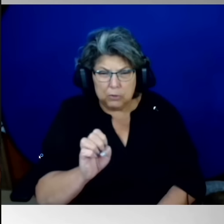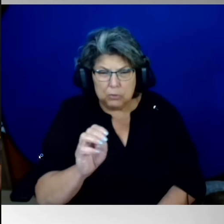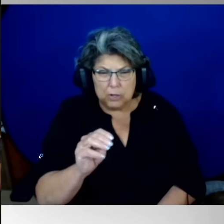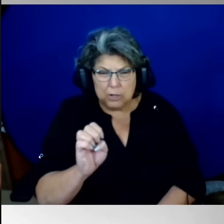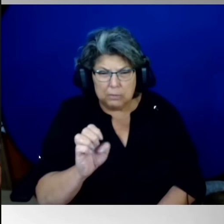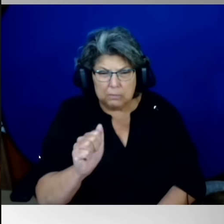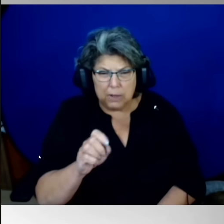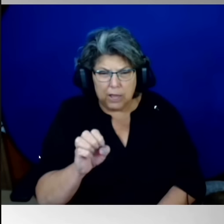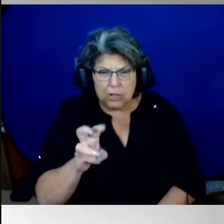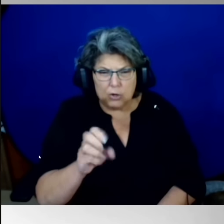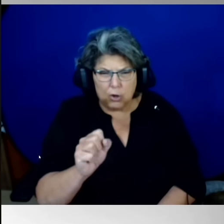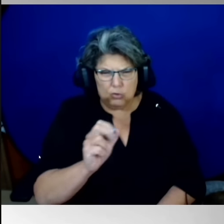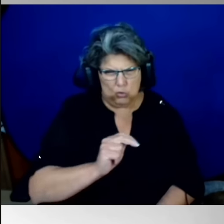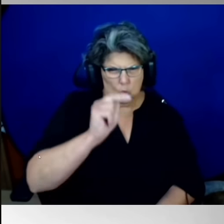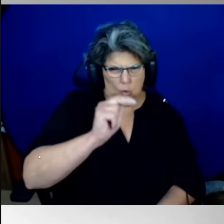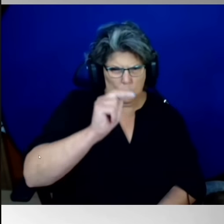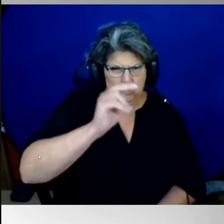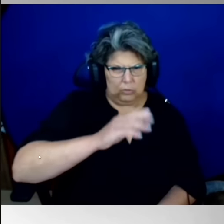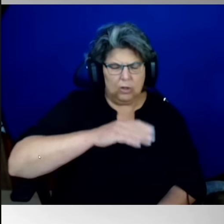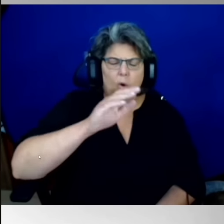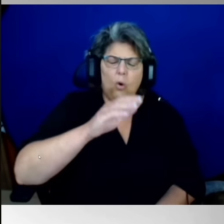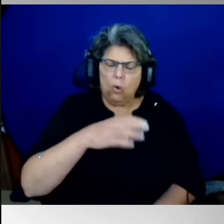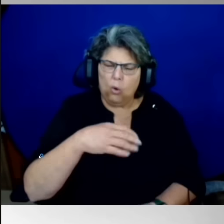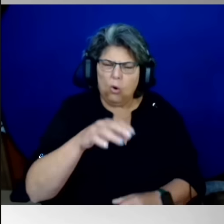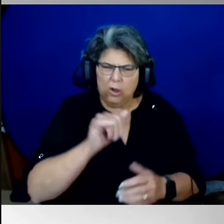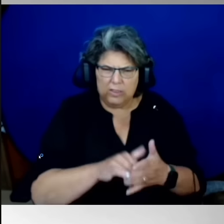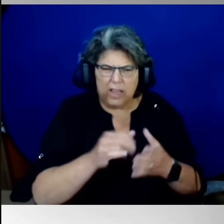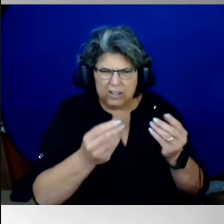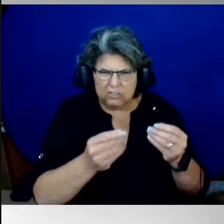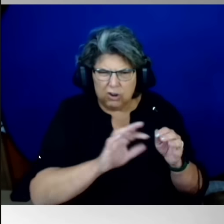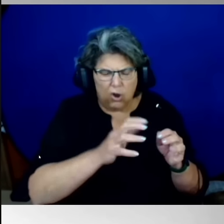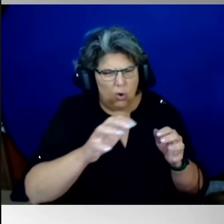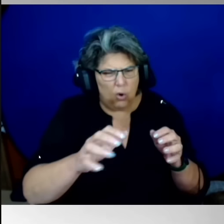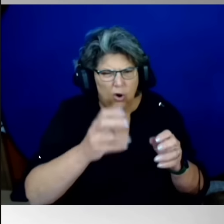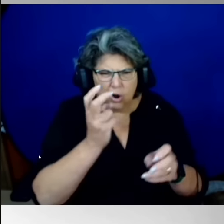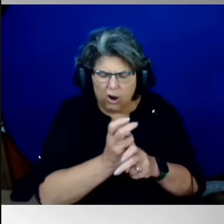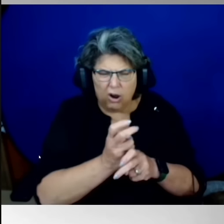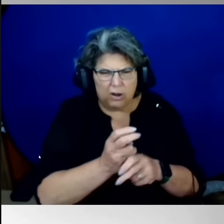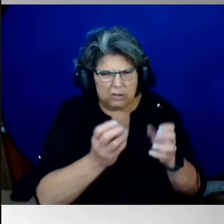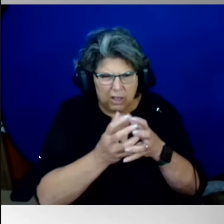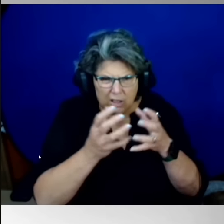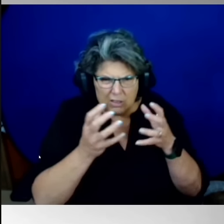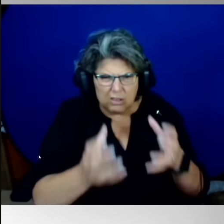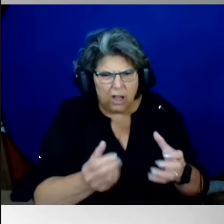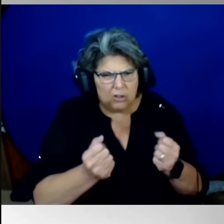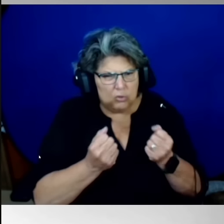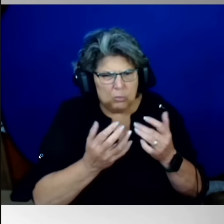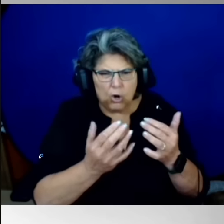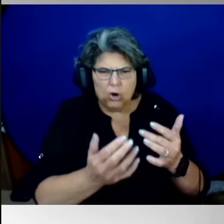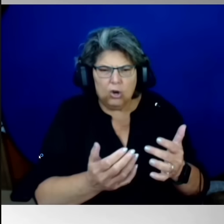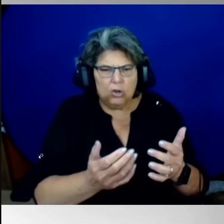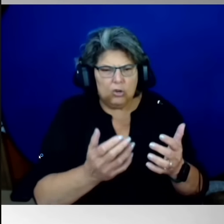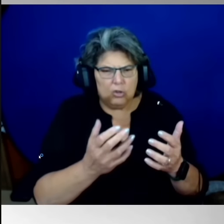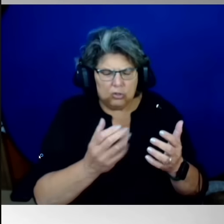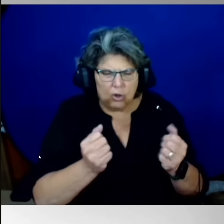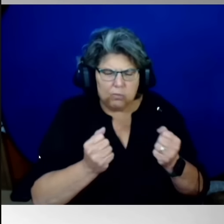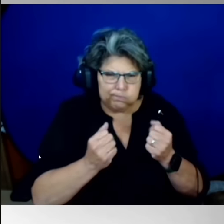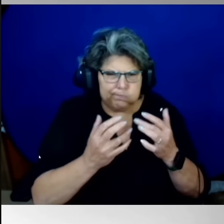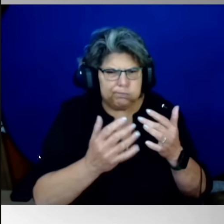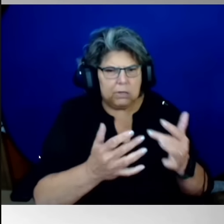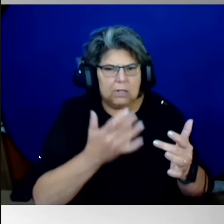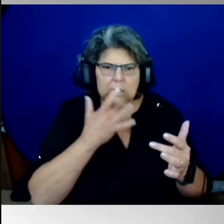to be moving into some very difficult terrain and heavier fuels. The fire was rapidly spreading. Fortunately, we had really good